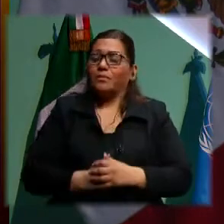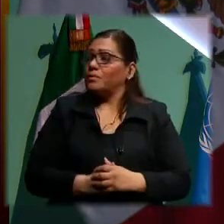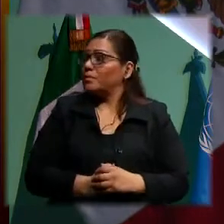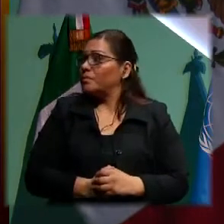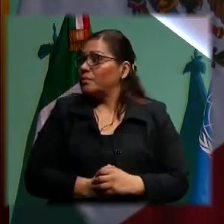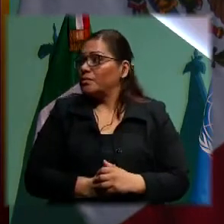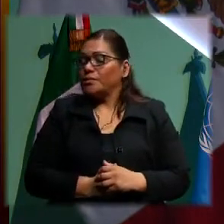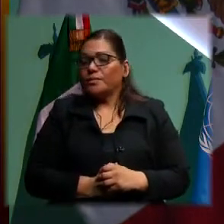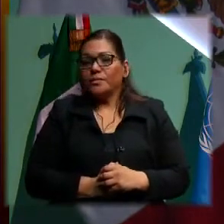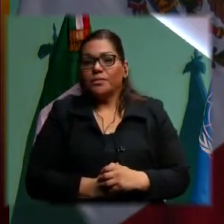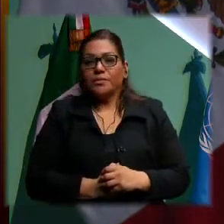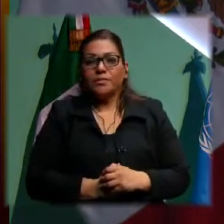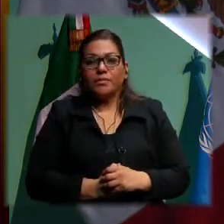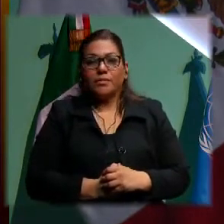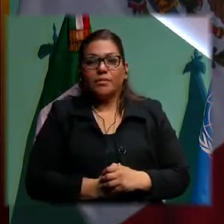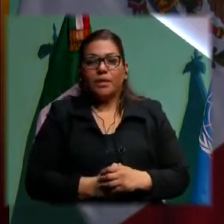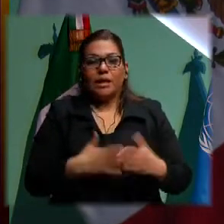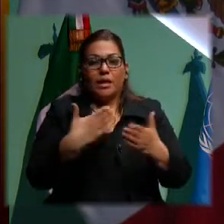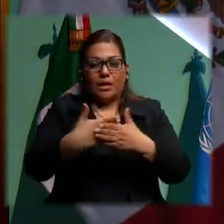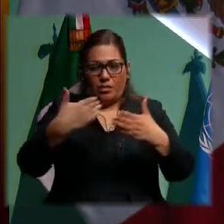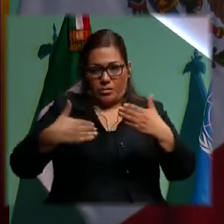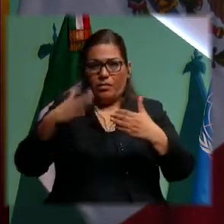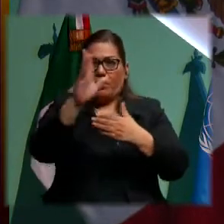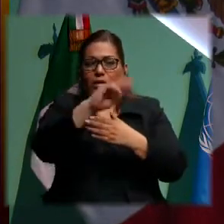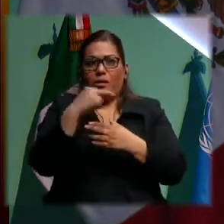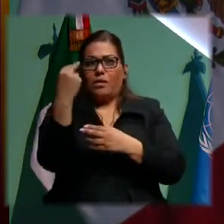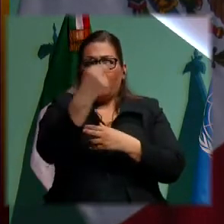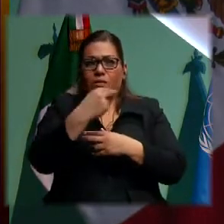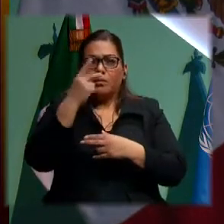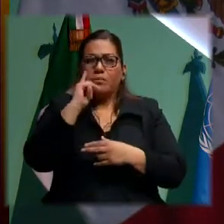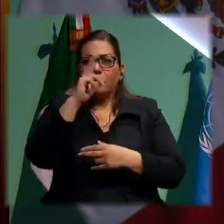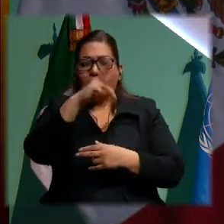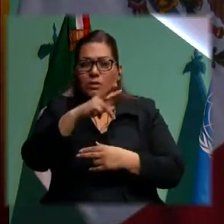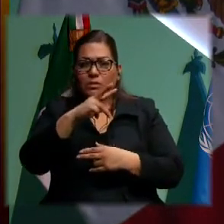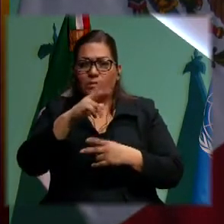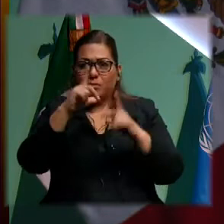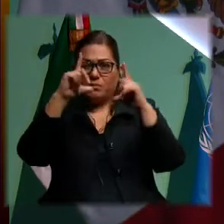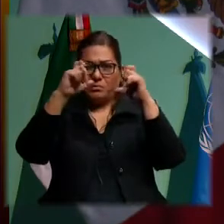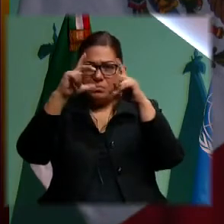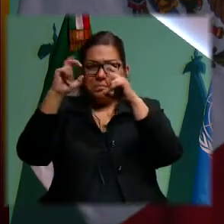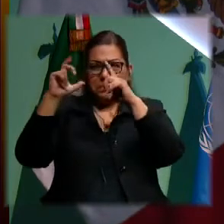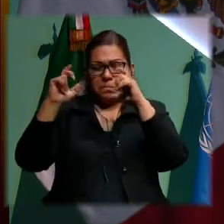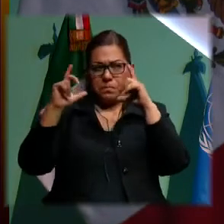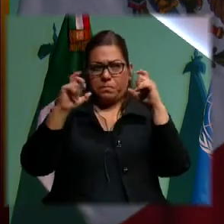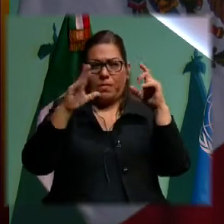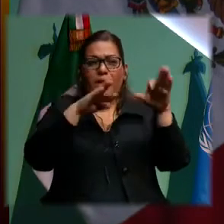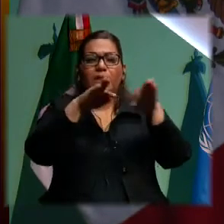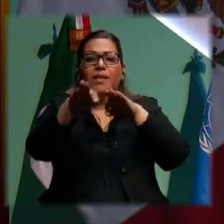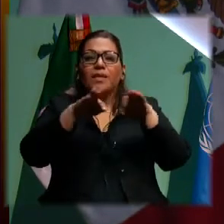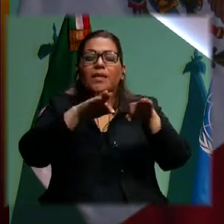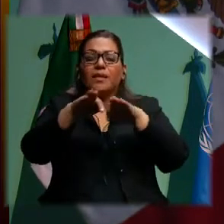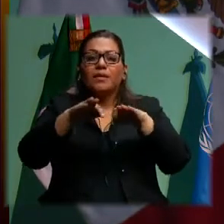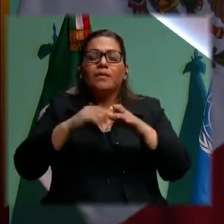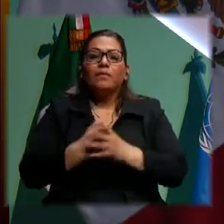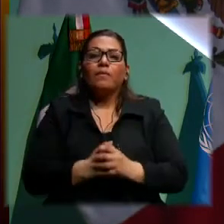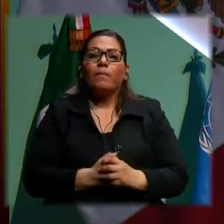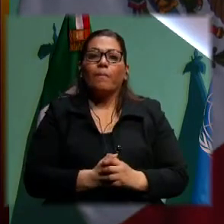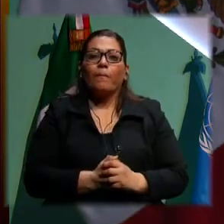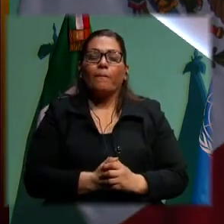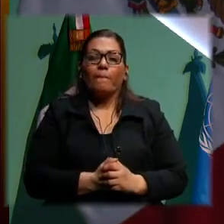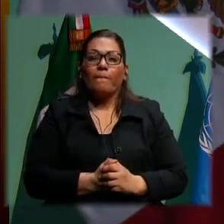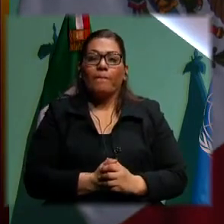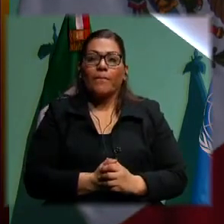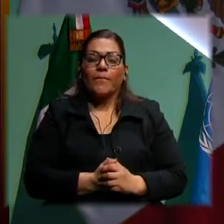you see some pictures of the work that ISOC and its